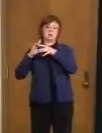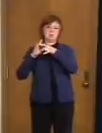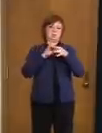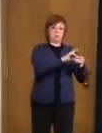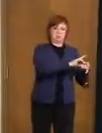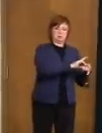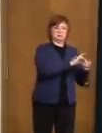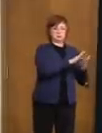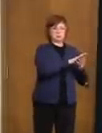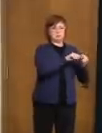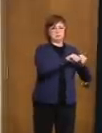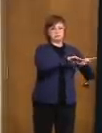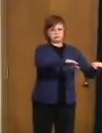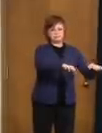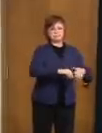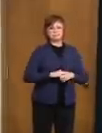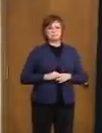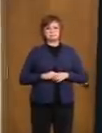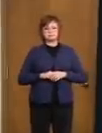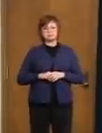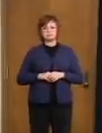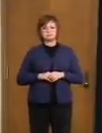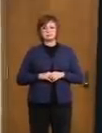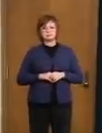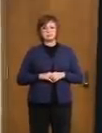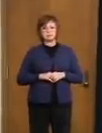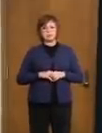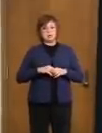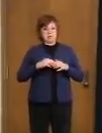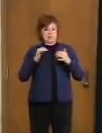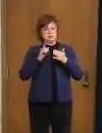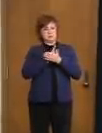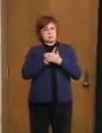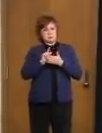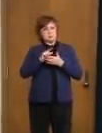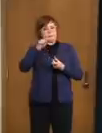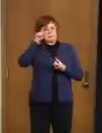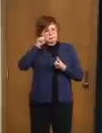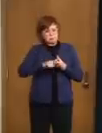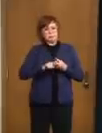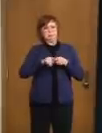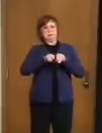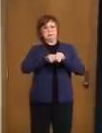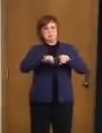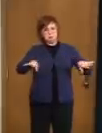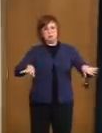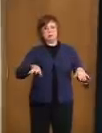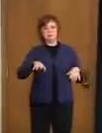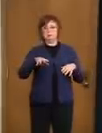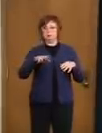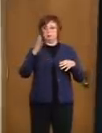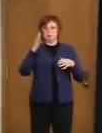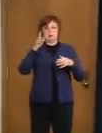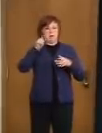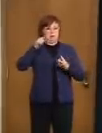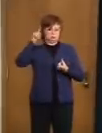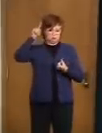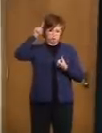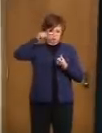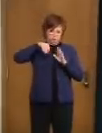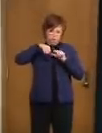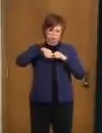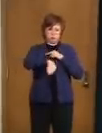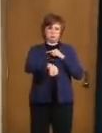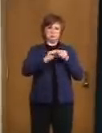see a decline in case numbers the next week. Otherwise, we could be in a critical situation. Our case numbers,